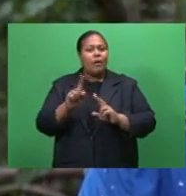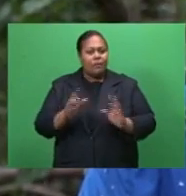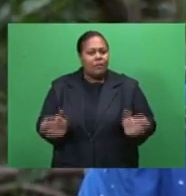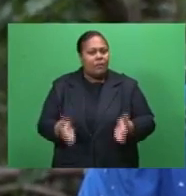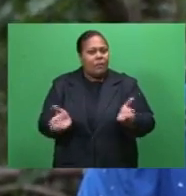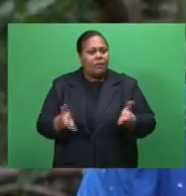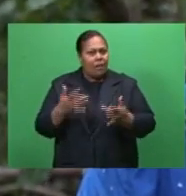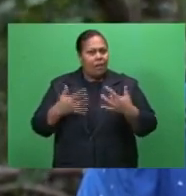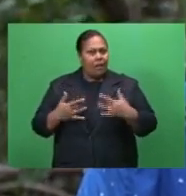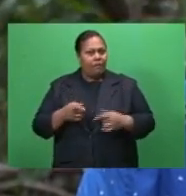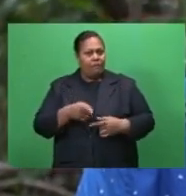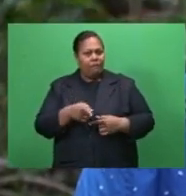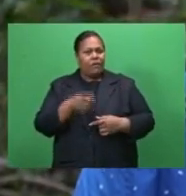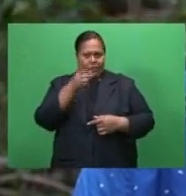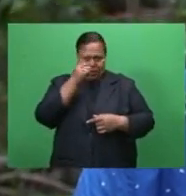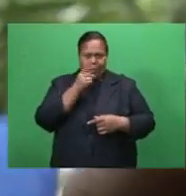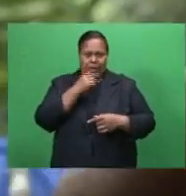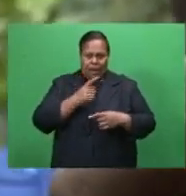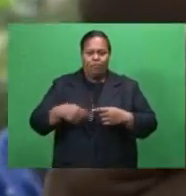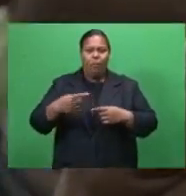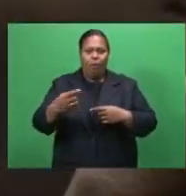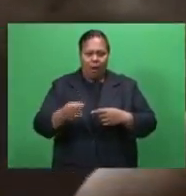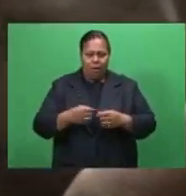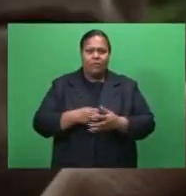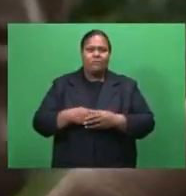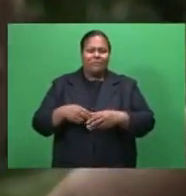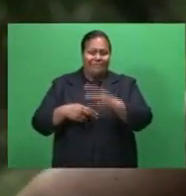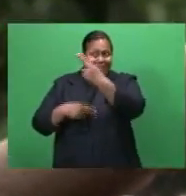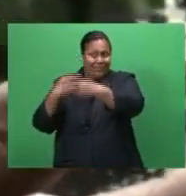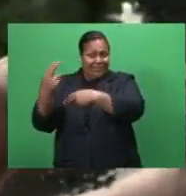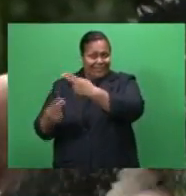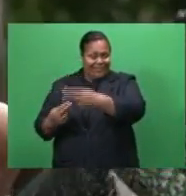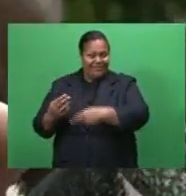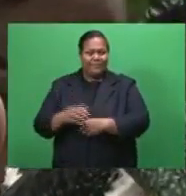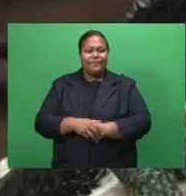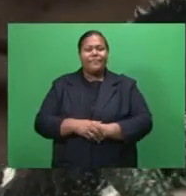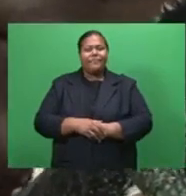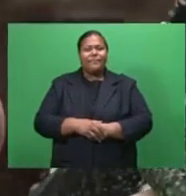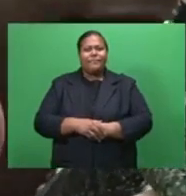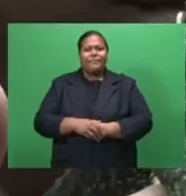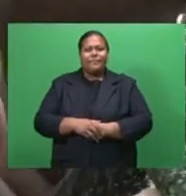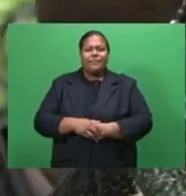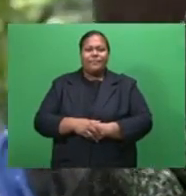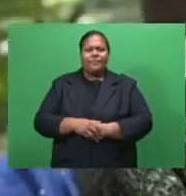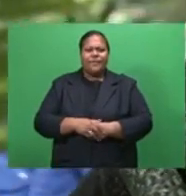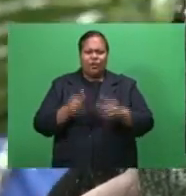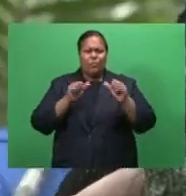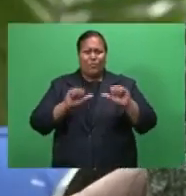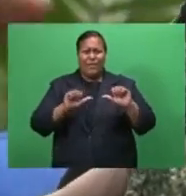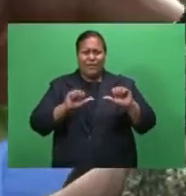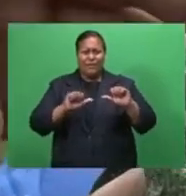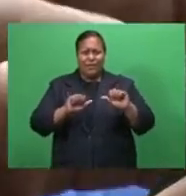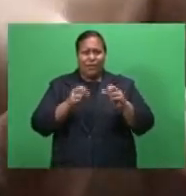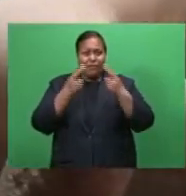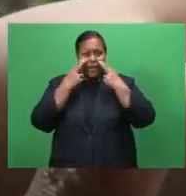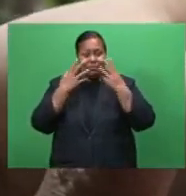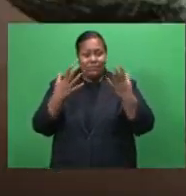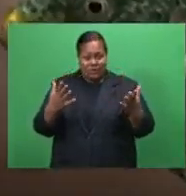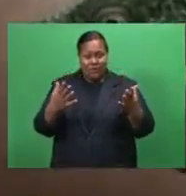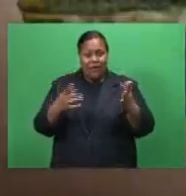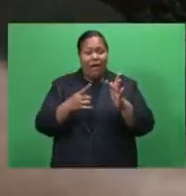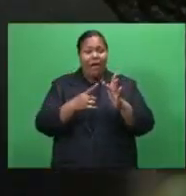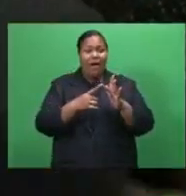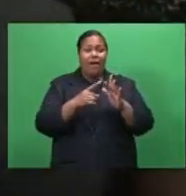its thriving, so it will multiply and flourish. The International Union for Conservation of Nature, IUCN, has listed the